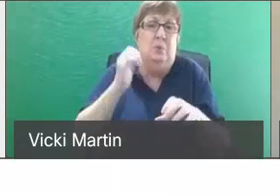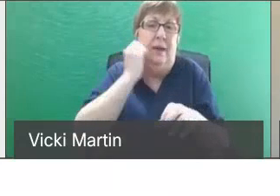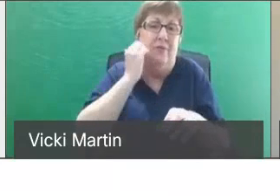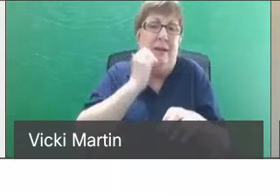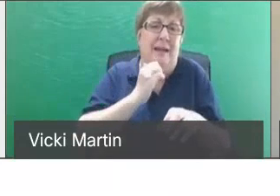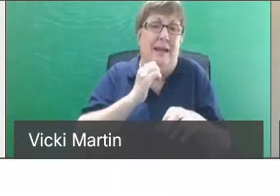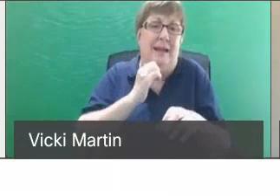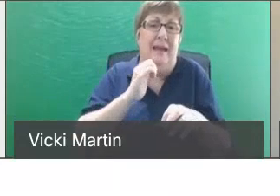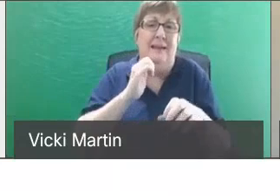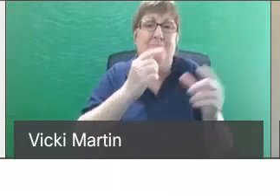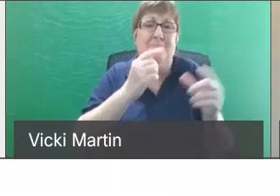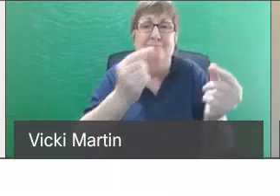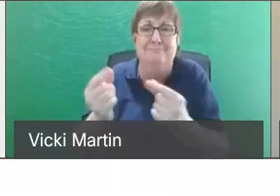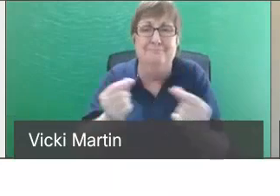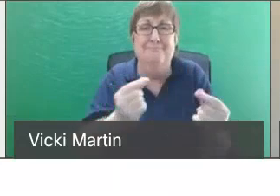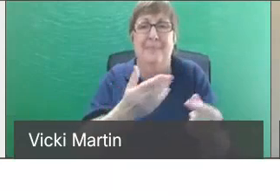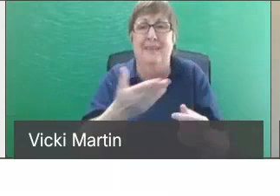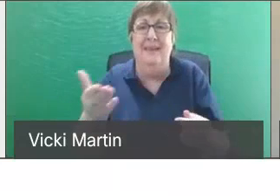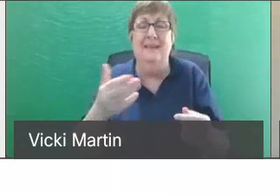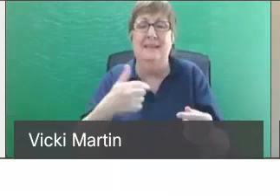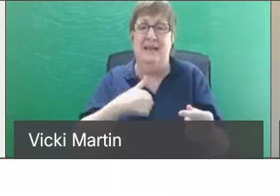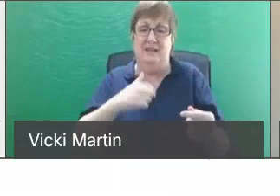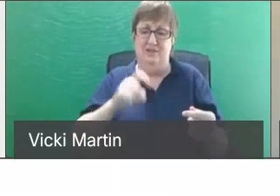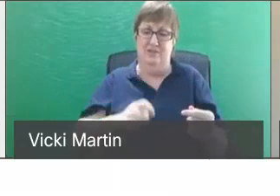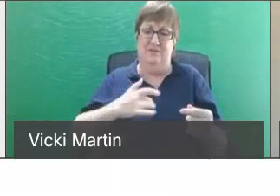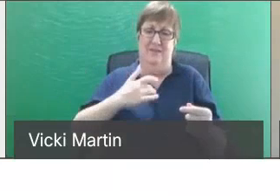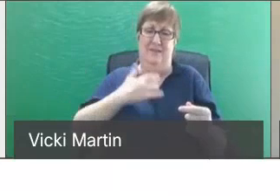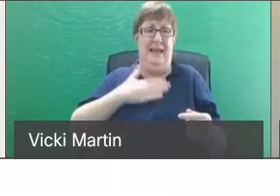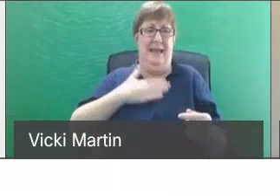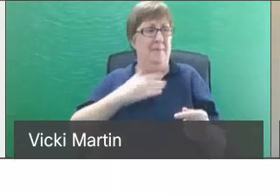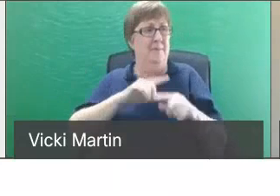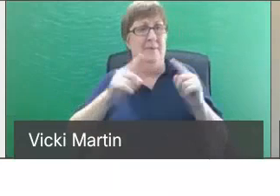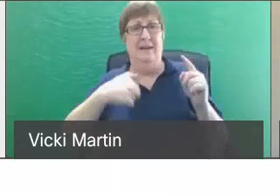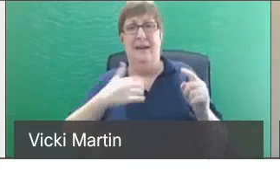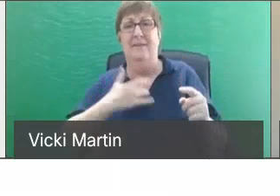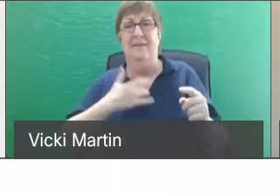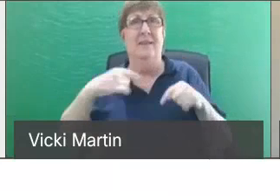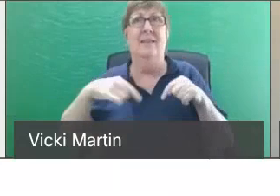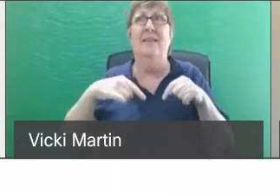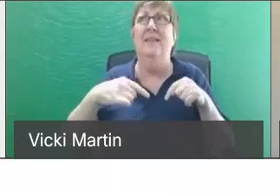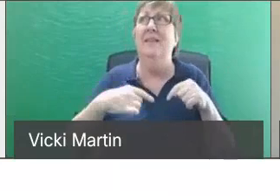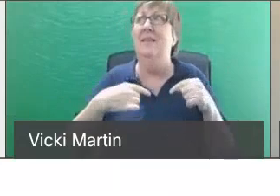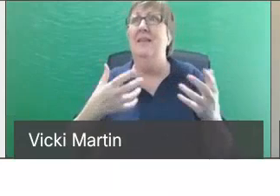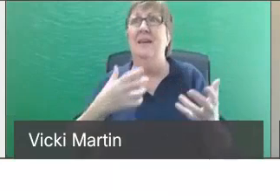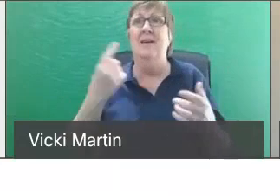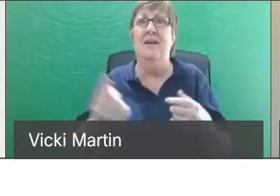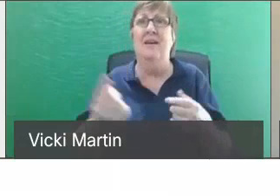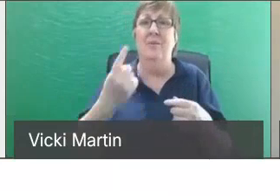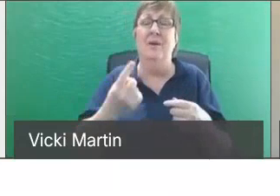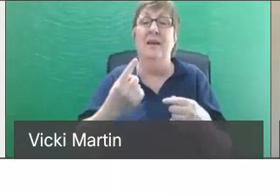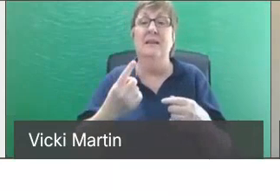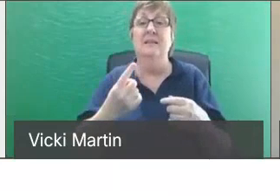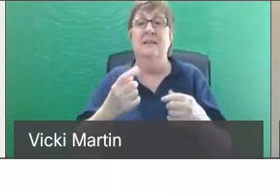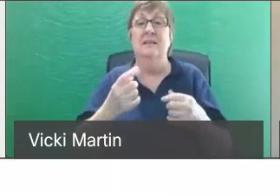that's supposed to be happy, anxiety interferes with that daily activities that if